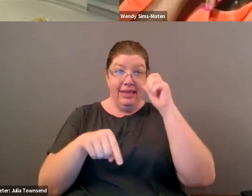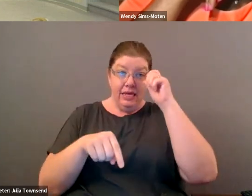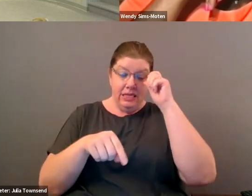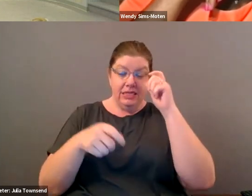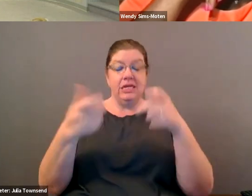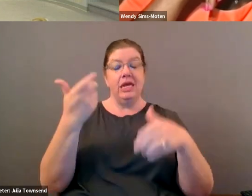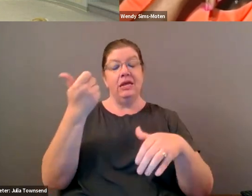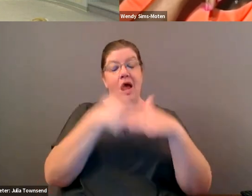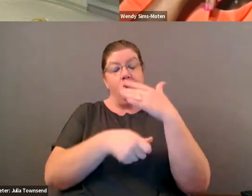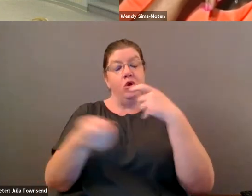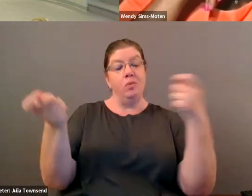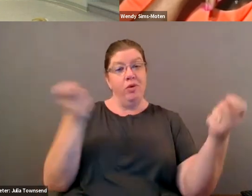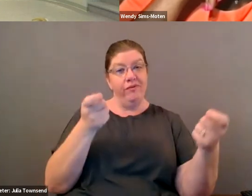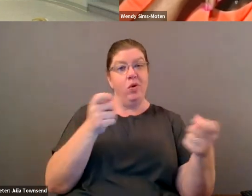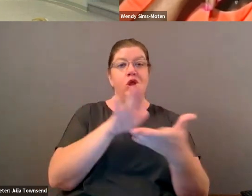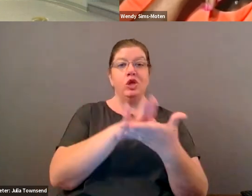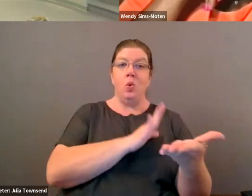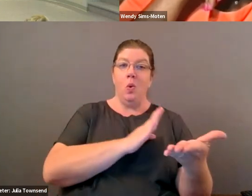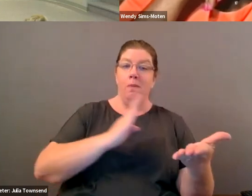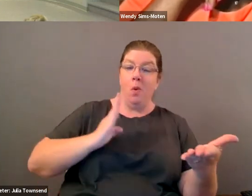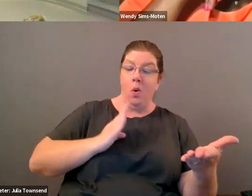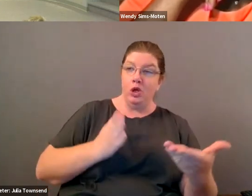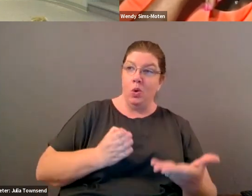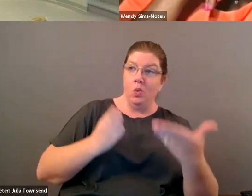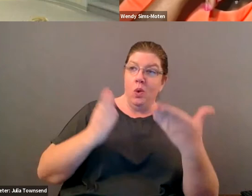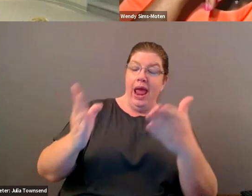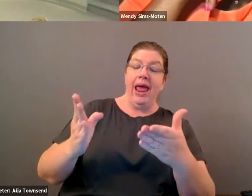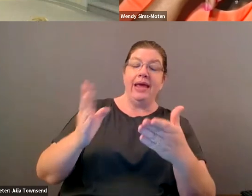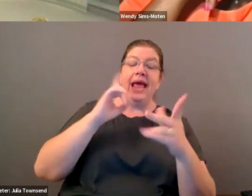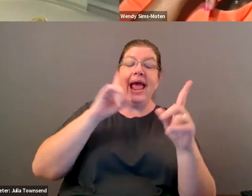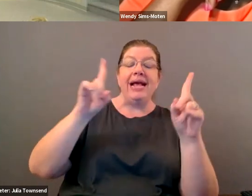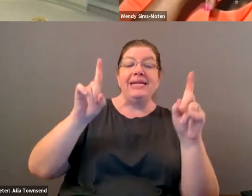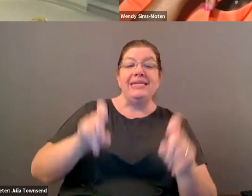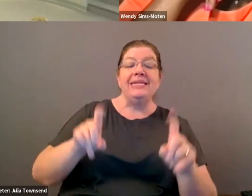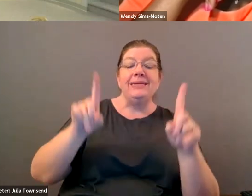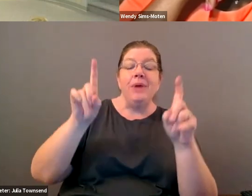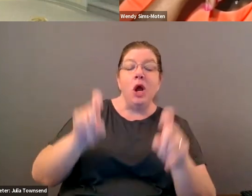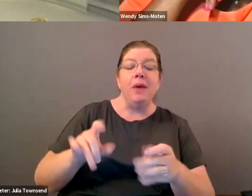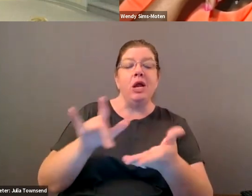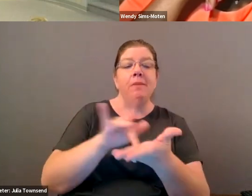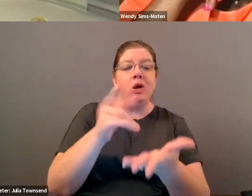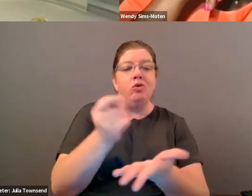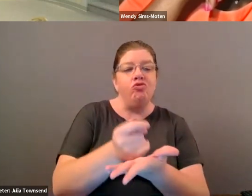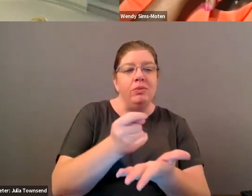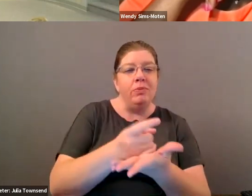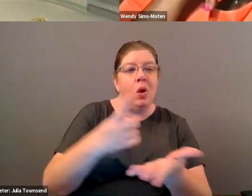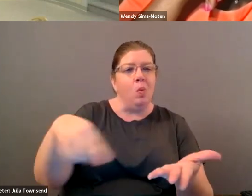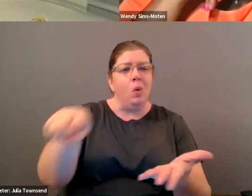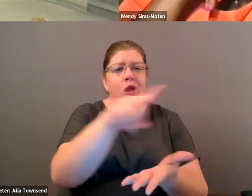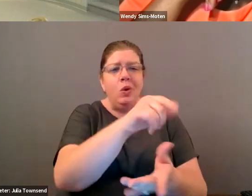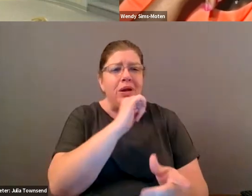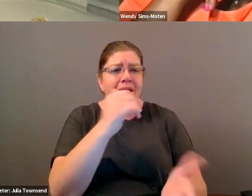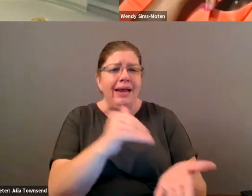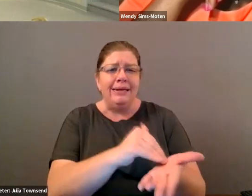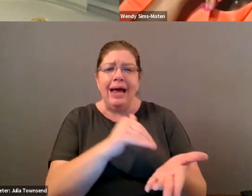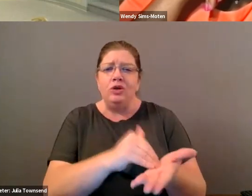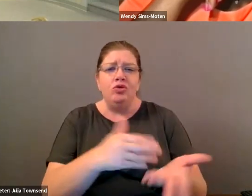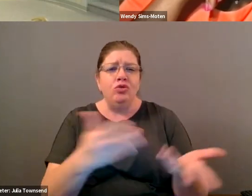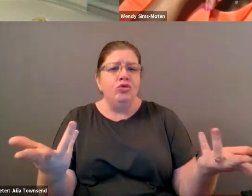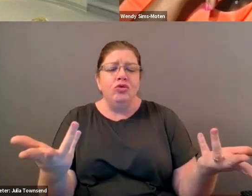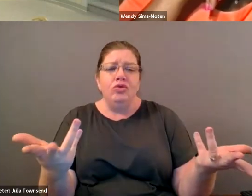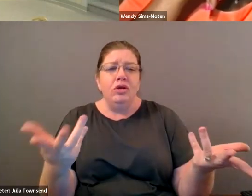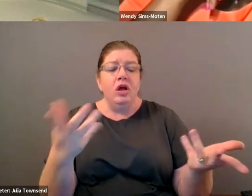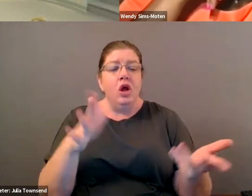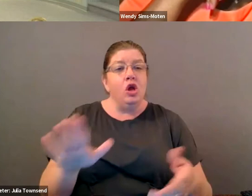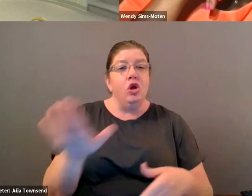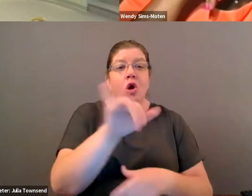to intervene in and recommend experimental medical treatments when you are not doctors? Your jobs